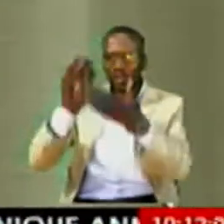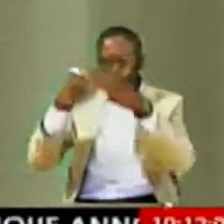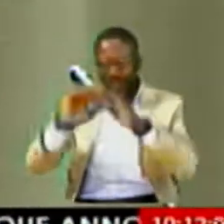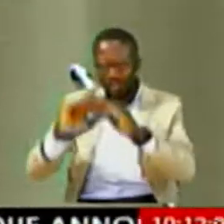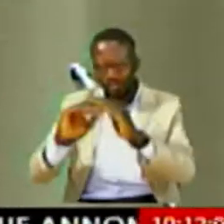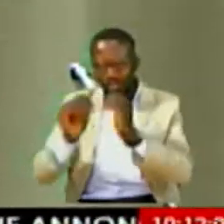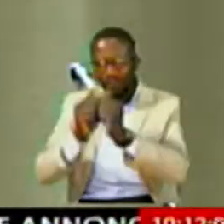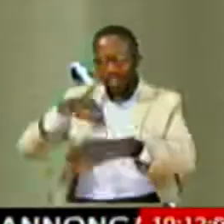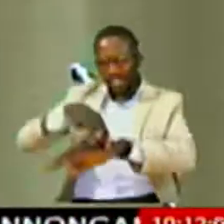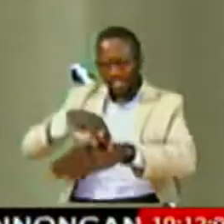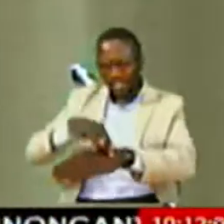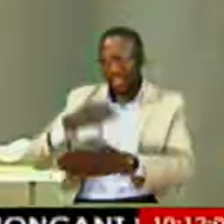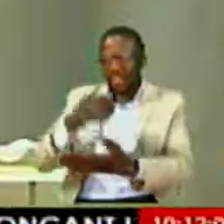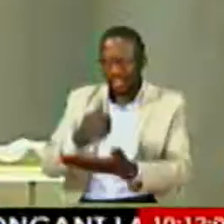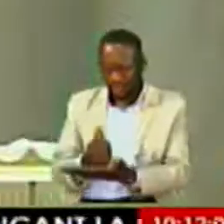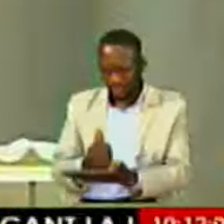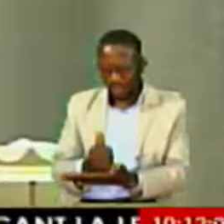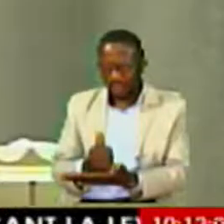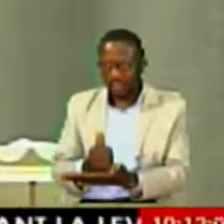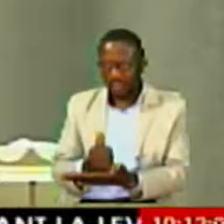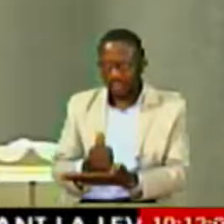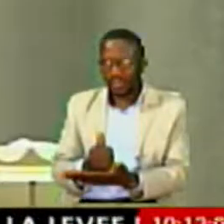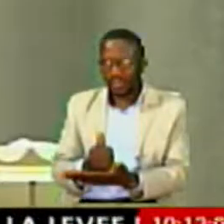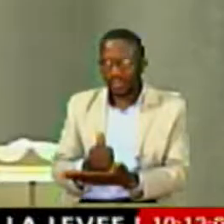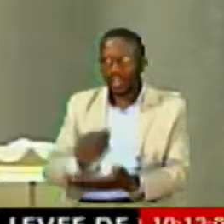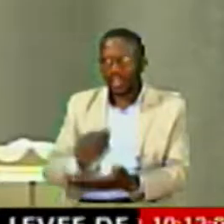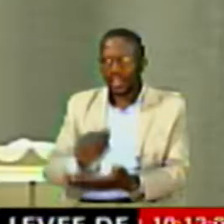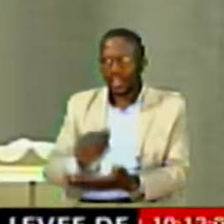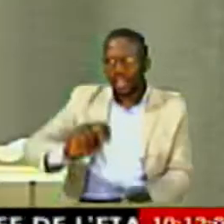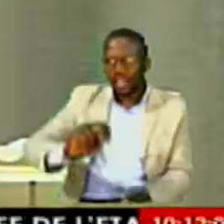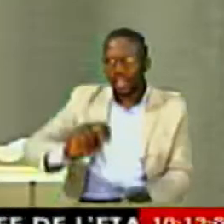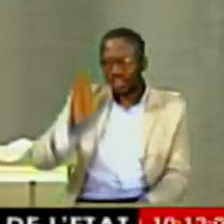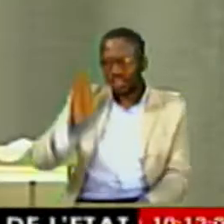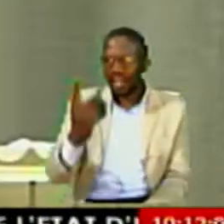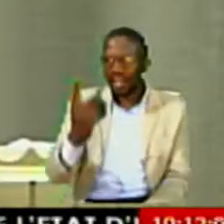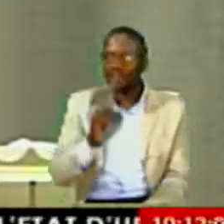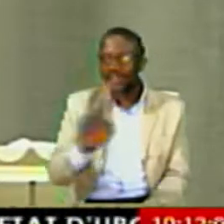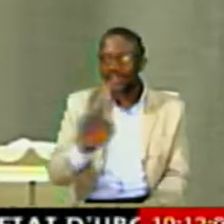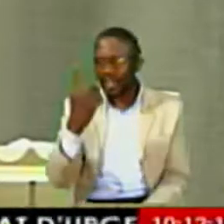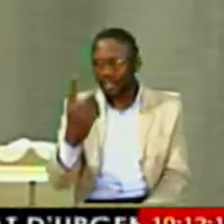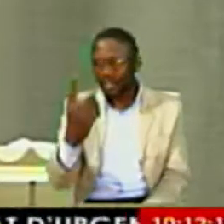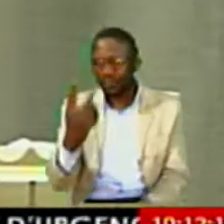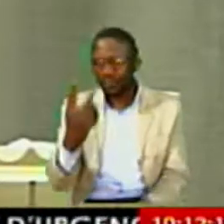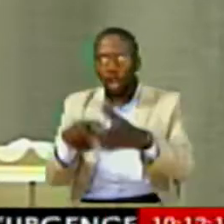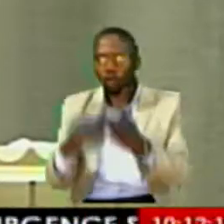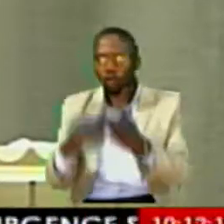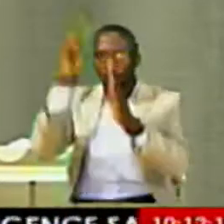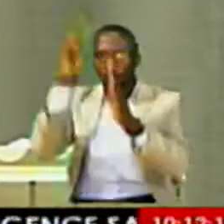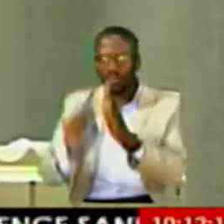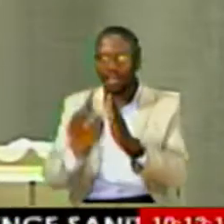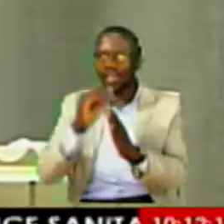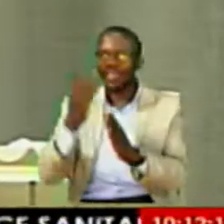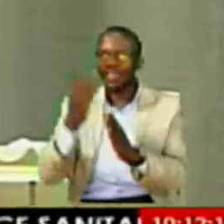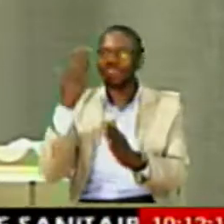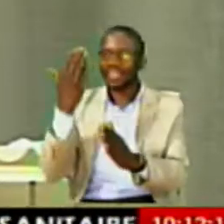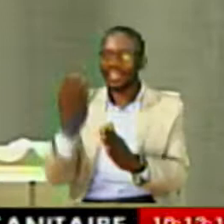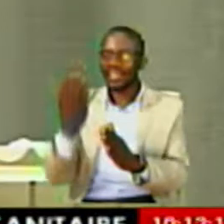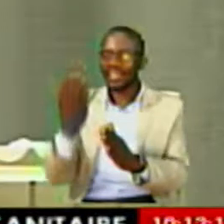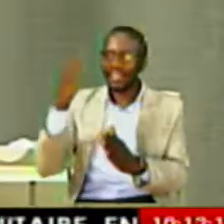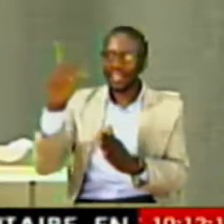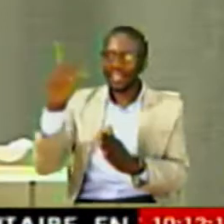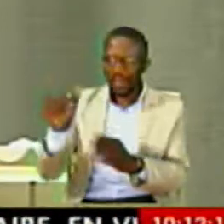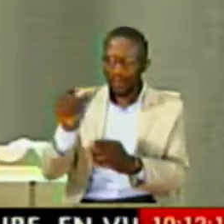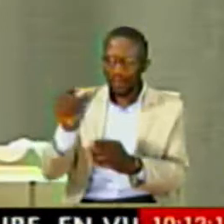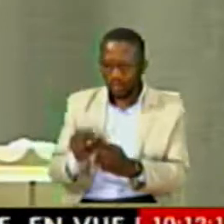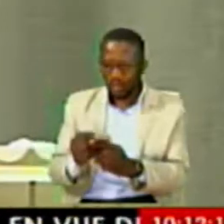Amen. Amen. Et en Jean 1:1. And in John 1:1. Au commencement, était la parole. In the beginning was the et word. La